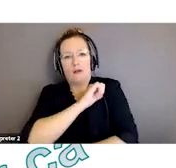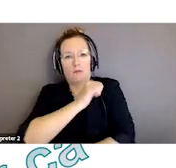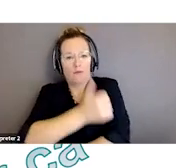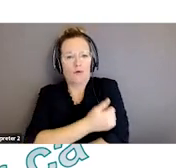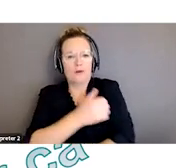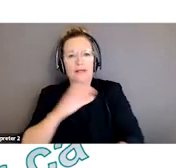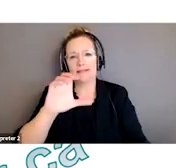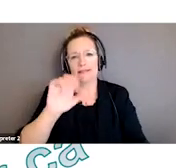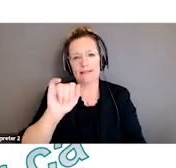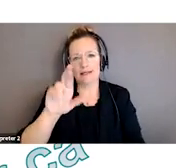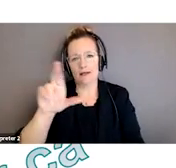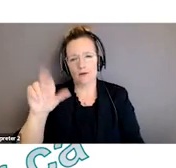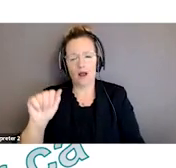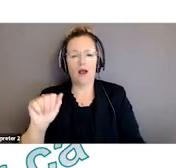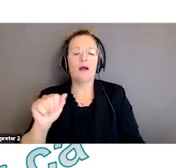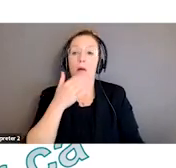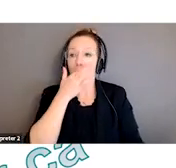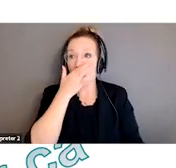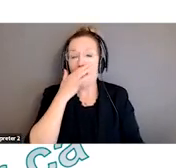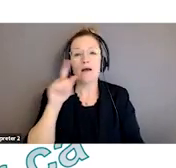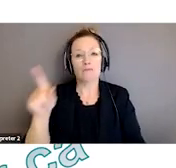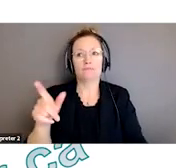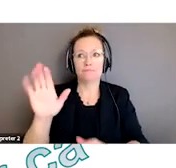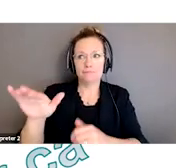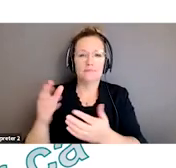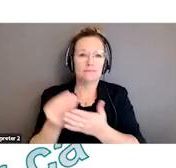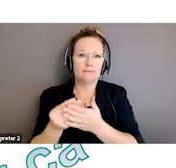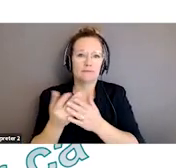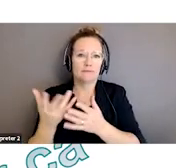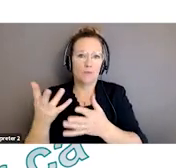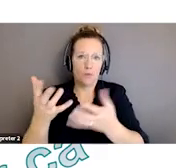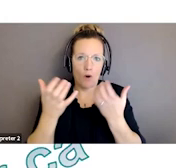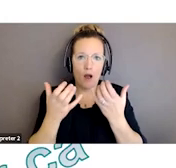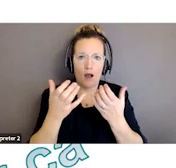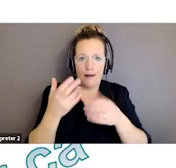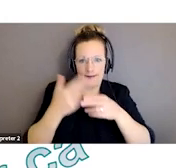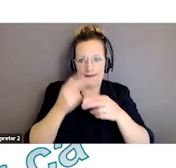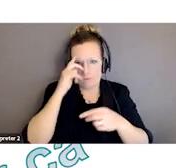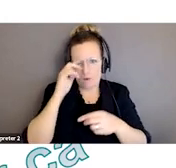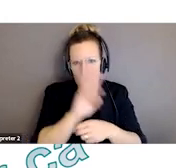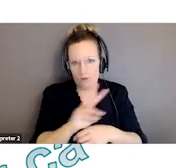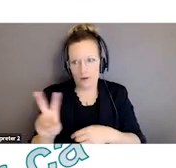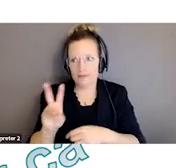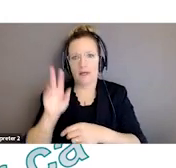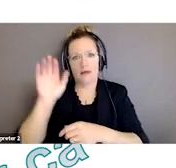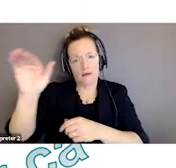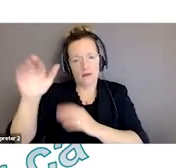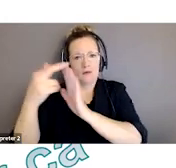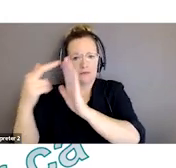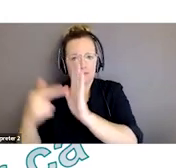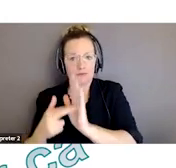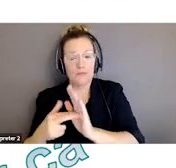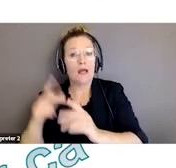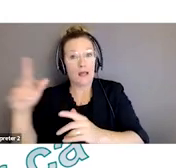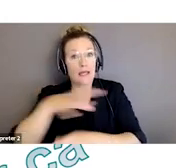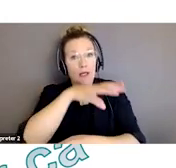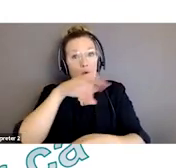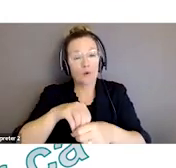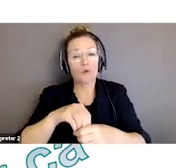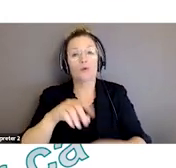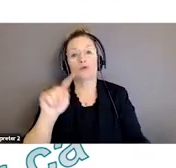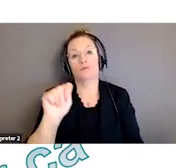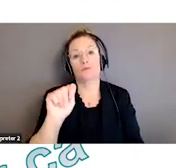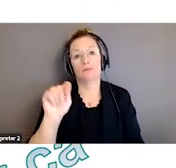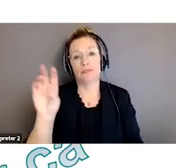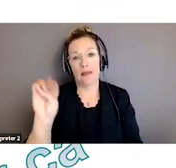CIRA. A domain name, often you will see a domain name can contain a trademark. And if that